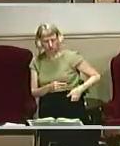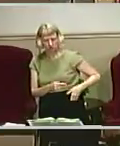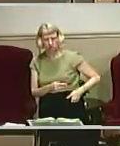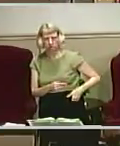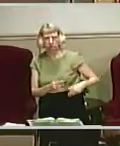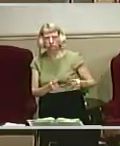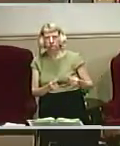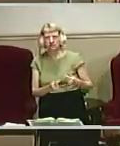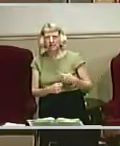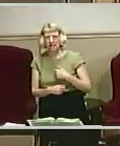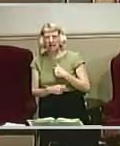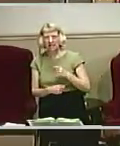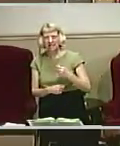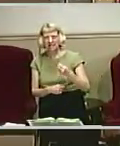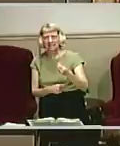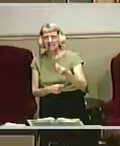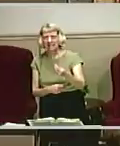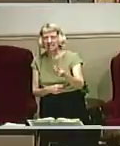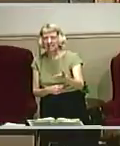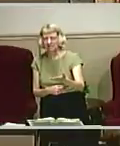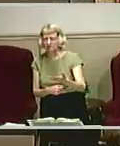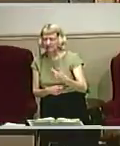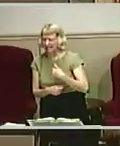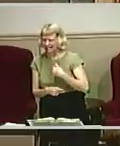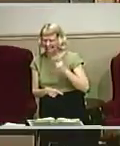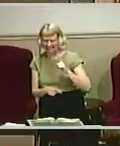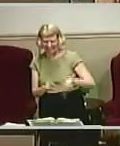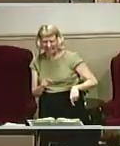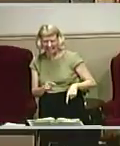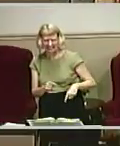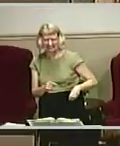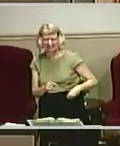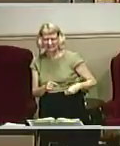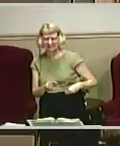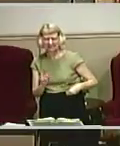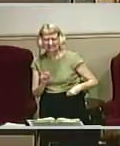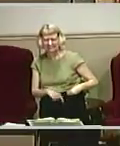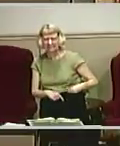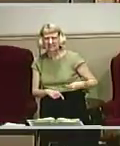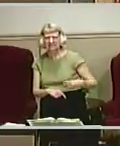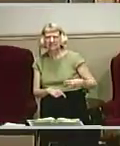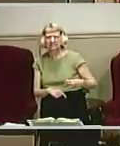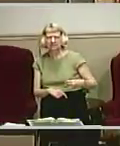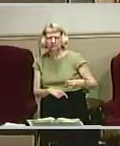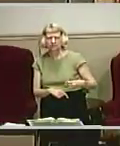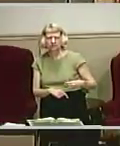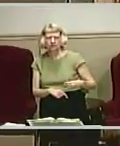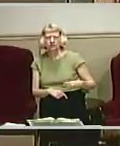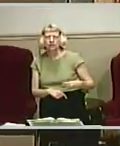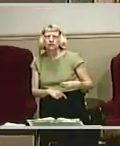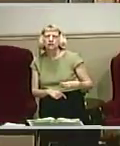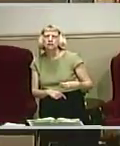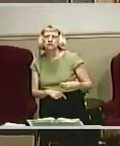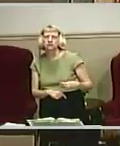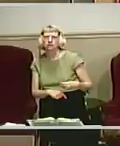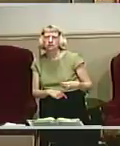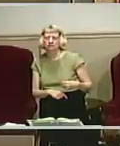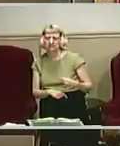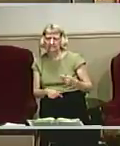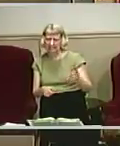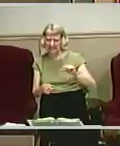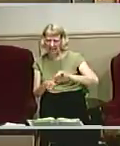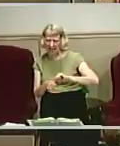And I think I need to give it to the offering, but I say I can't because I only have 1 gallon of